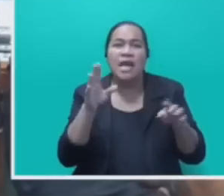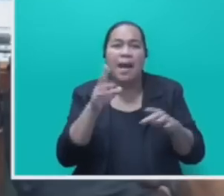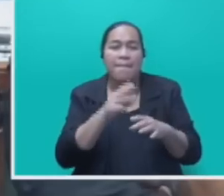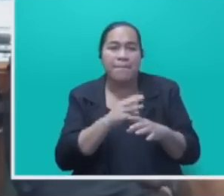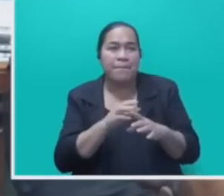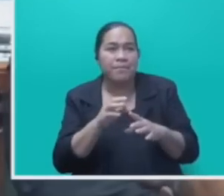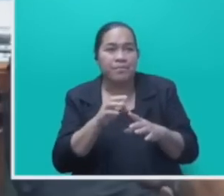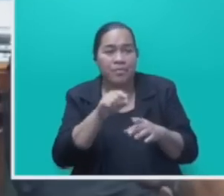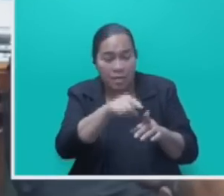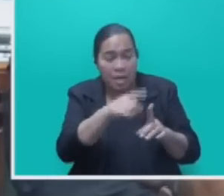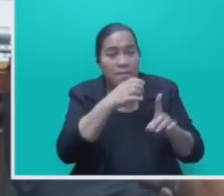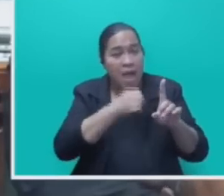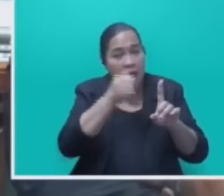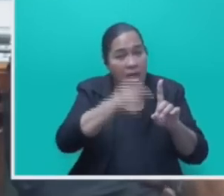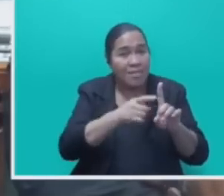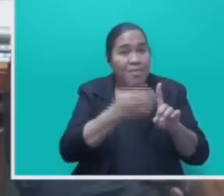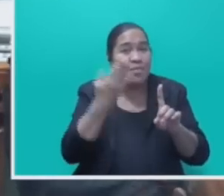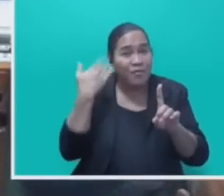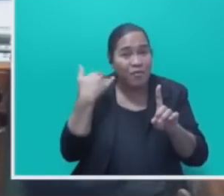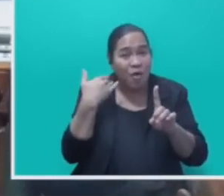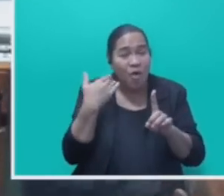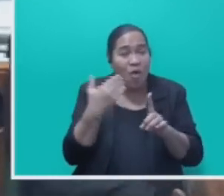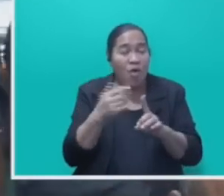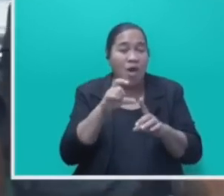now the de facto Commissioner of Police.